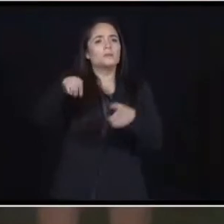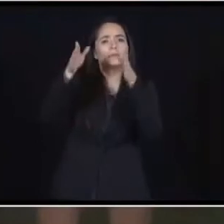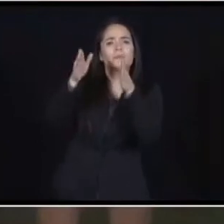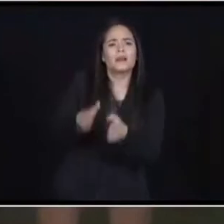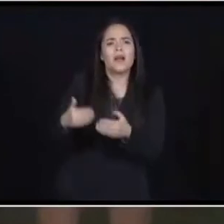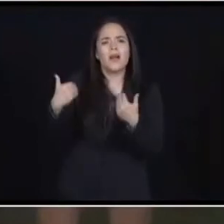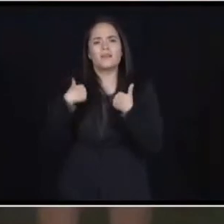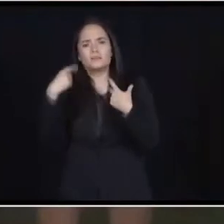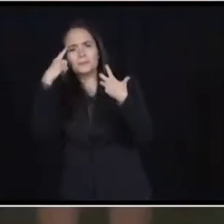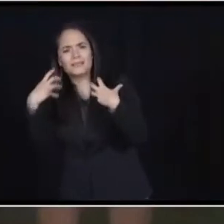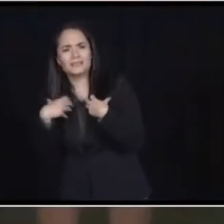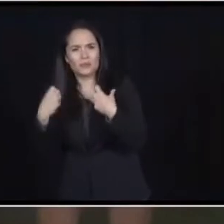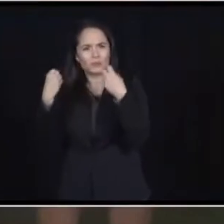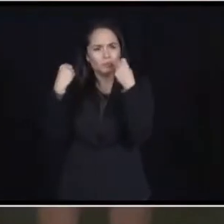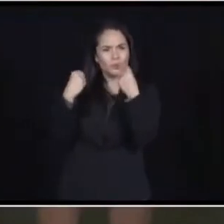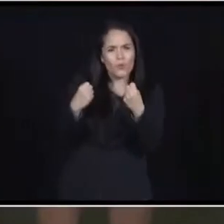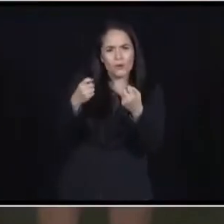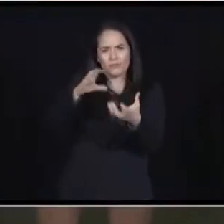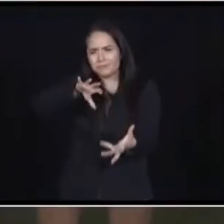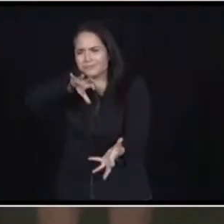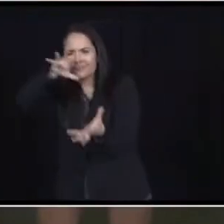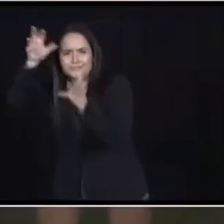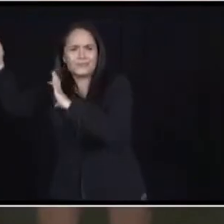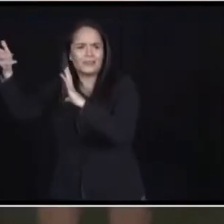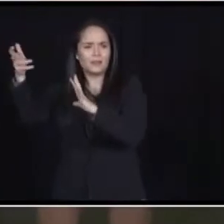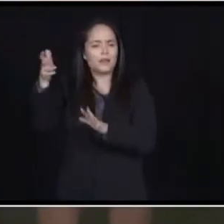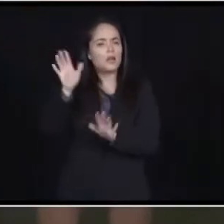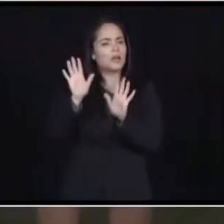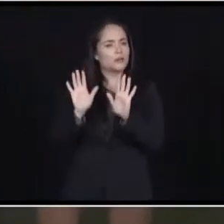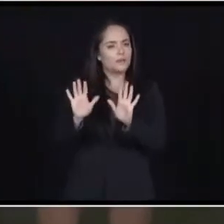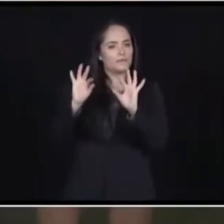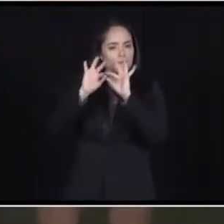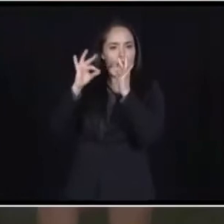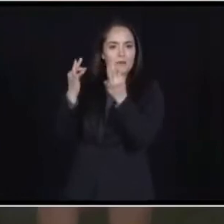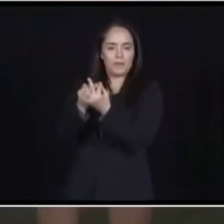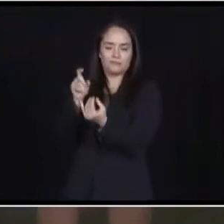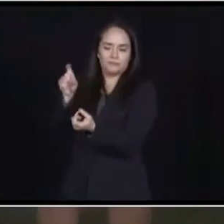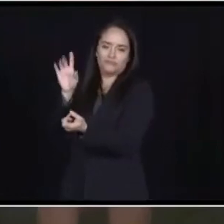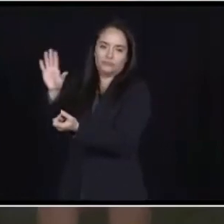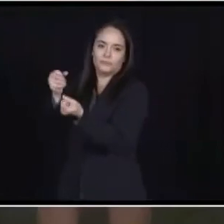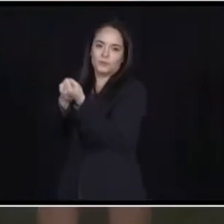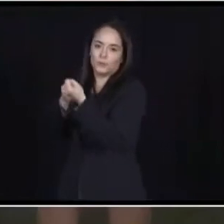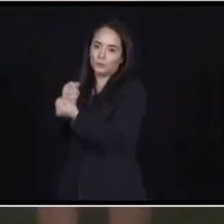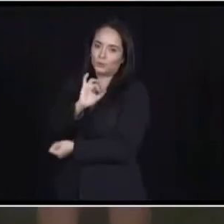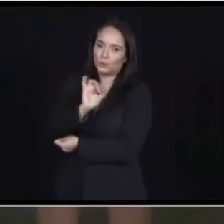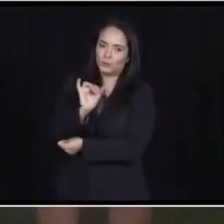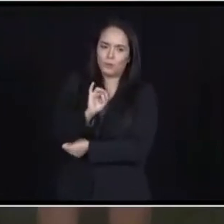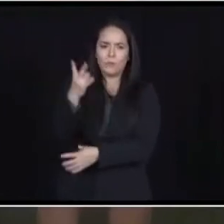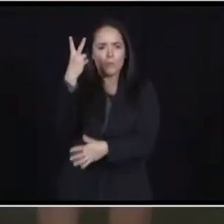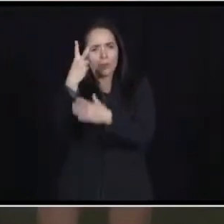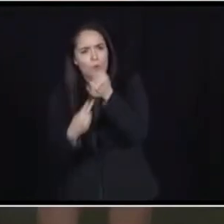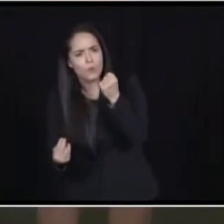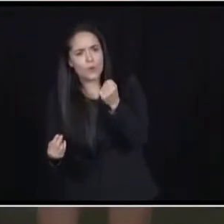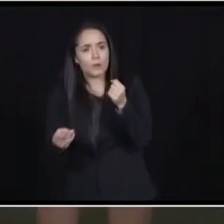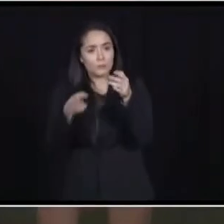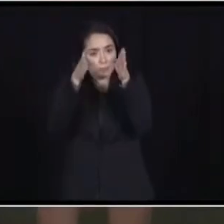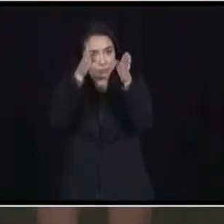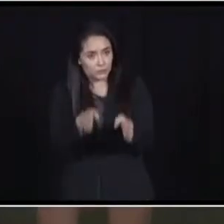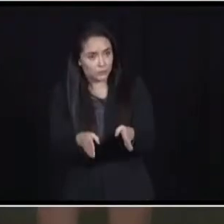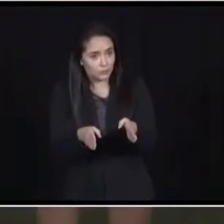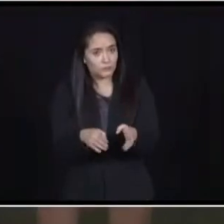support. So what we are doing is making those investments both at the victim side and with the individual. And again, I must